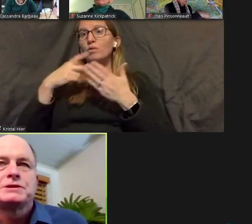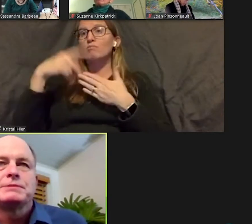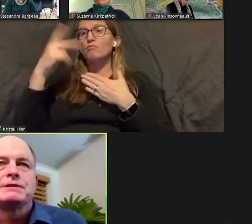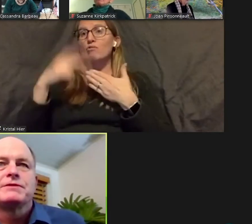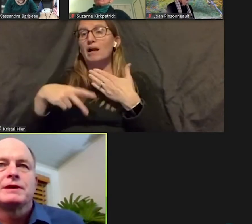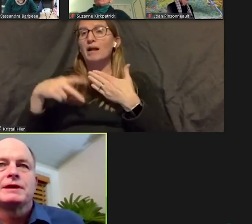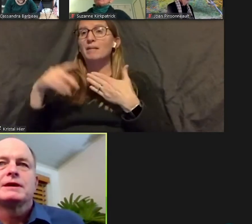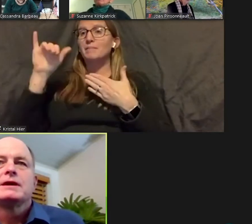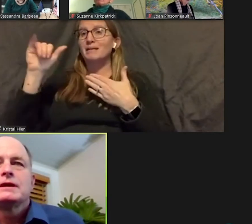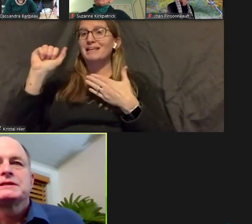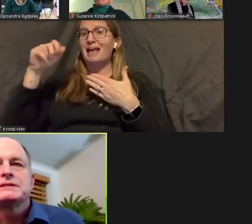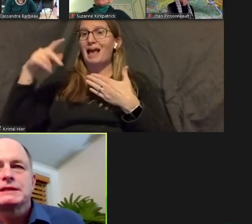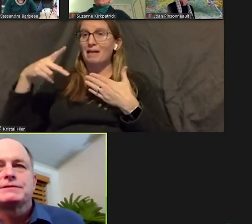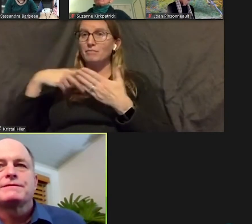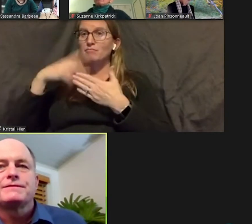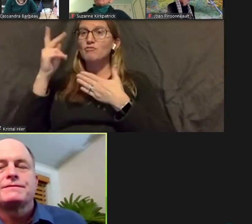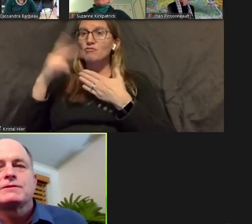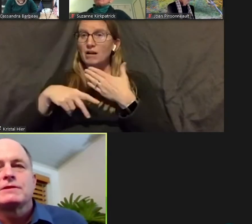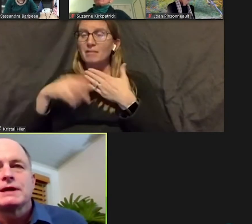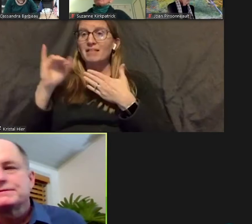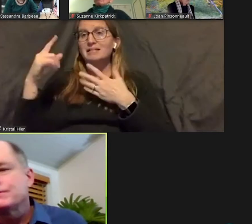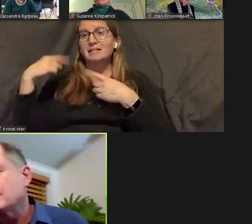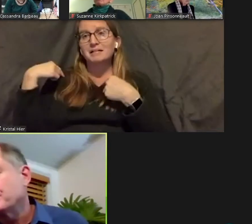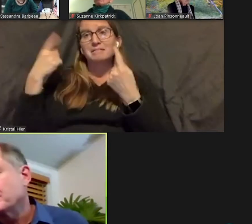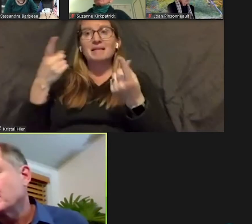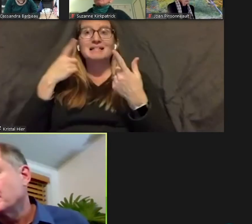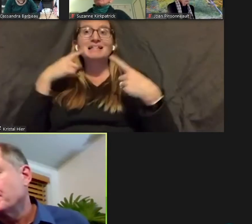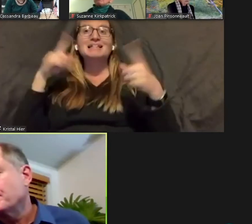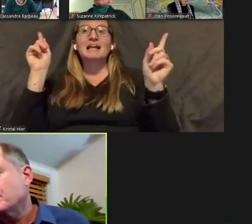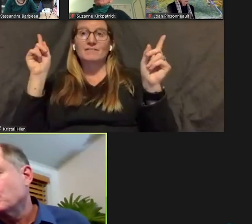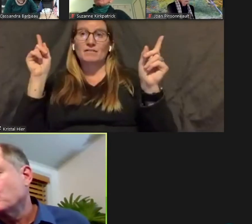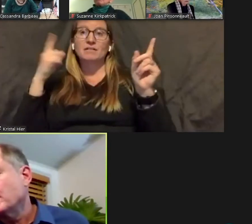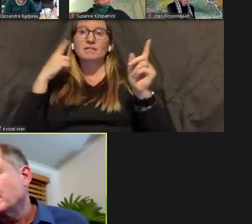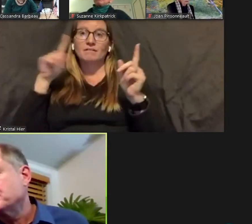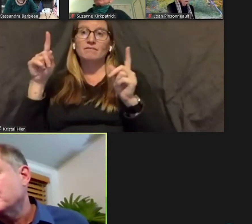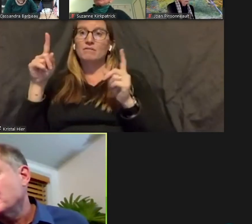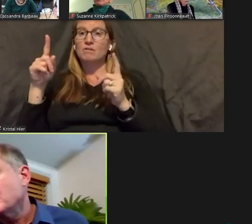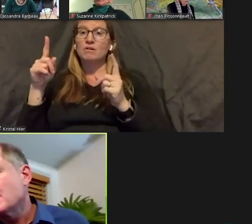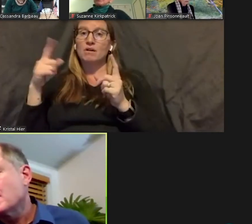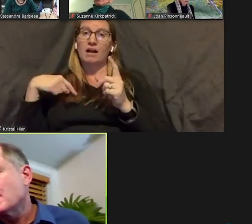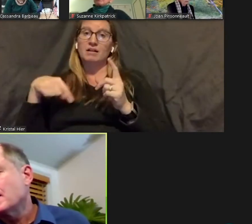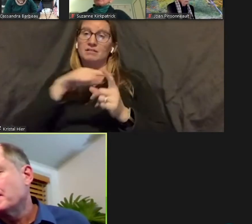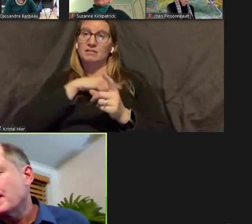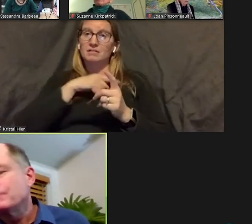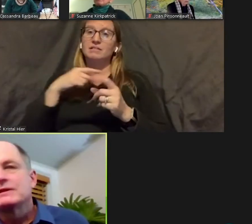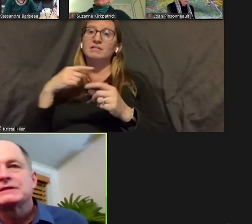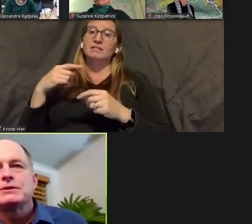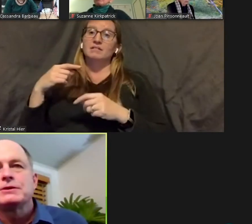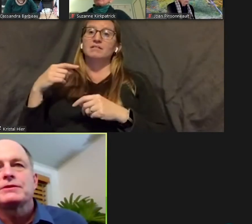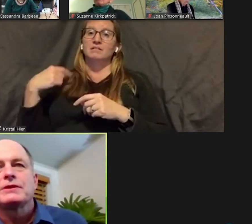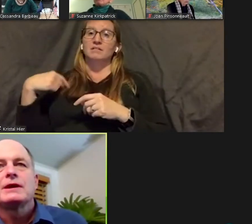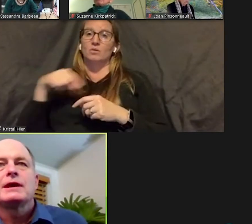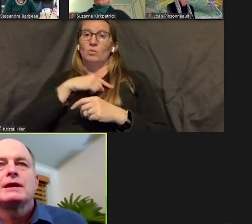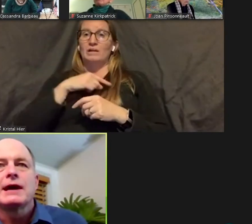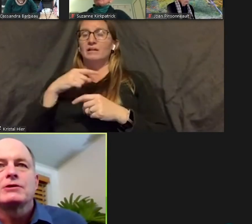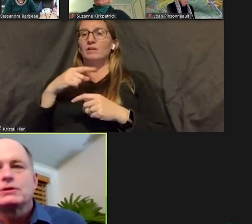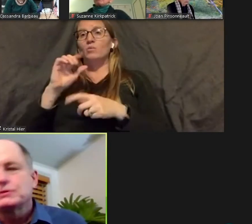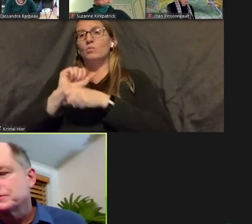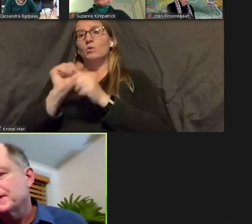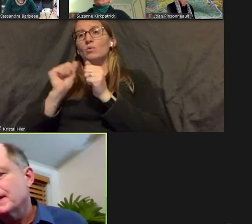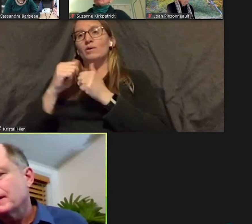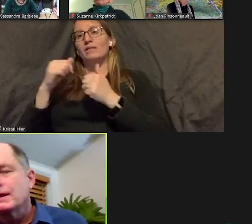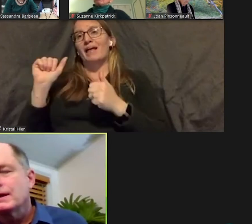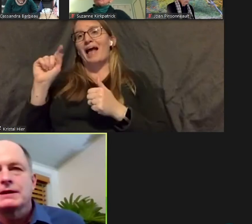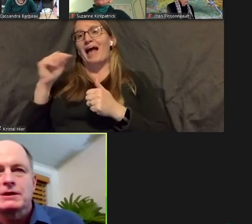program, which has been very successful for us. We entertain at-risk youth in